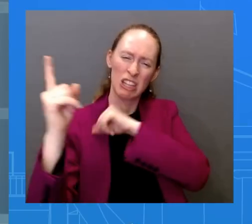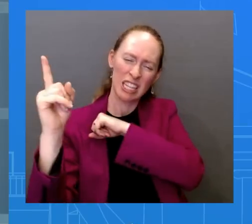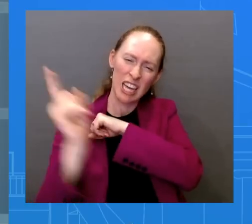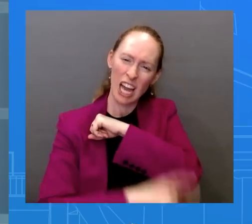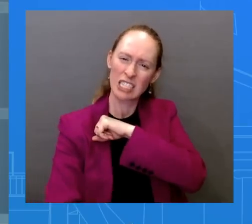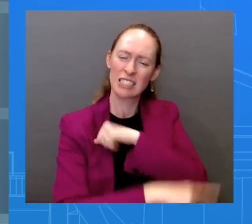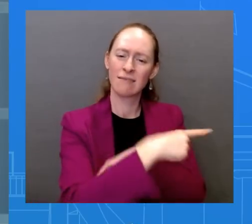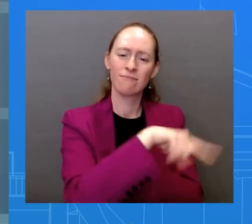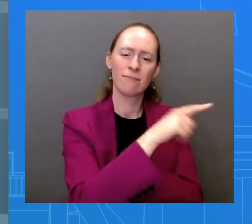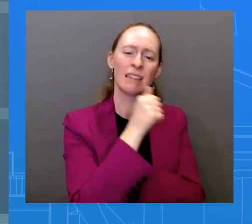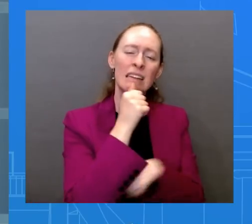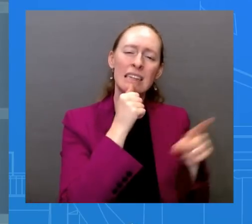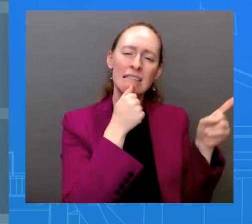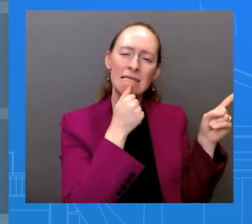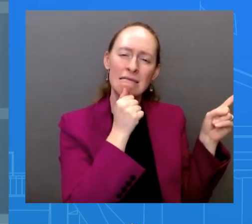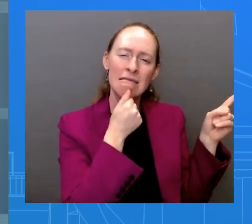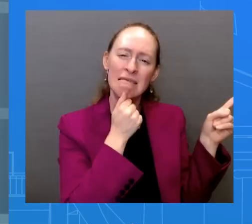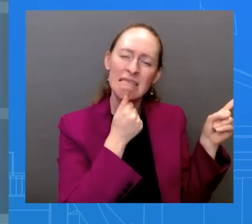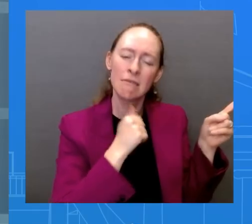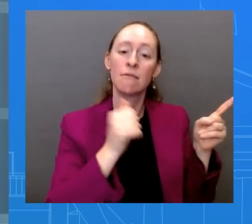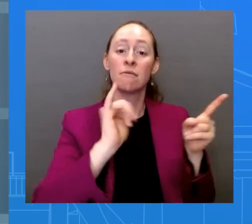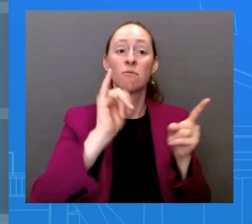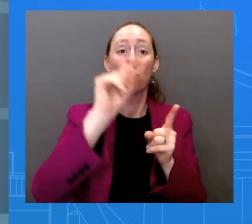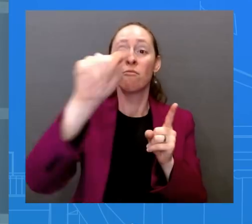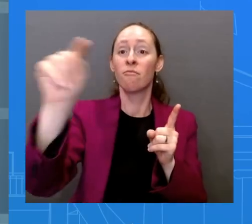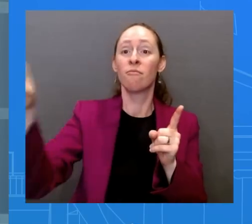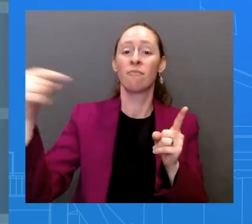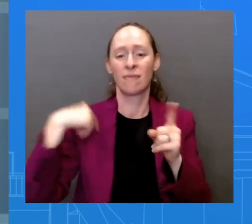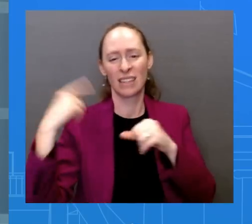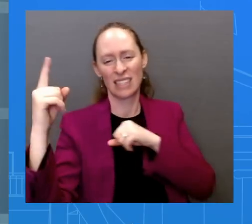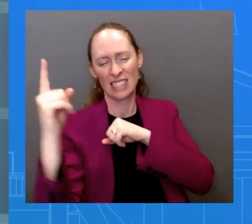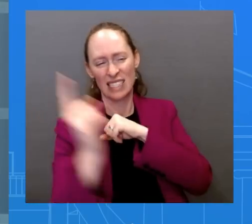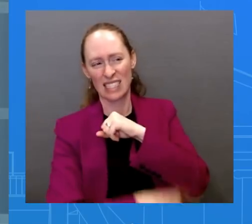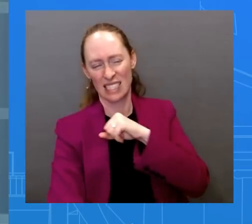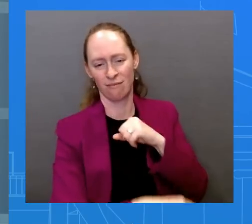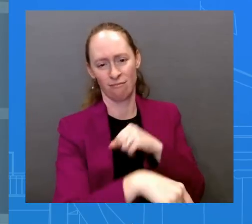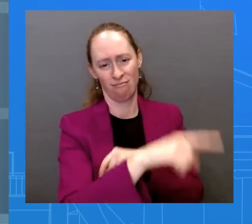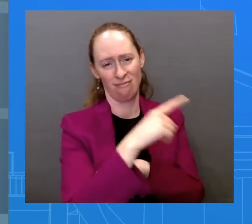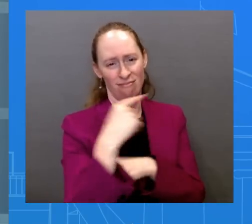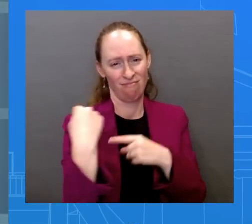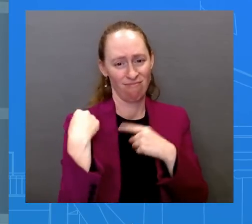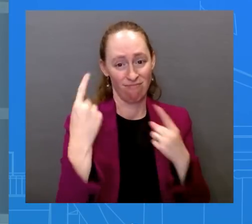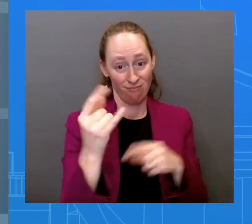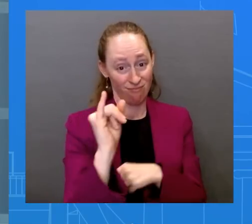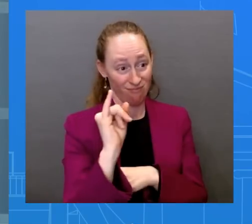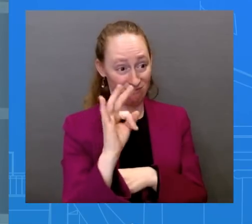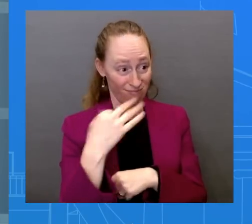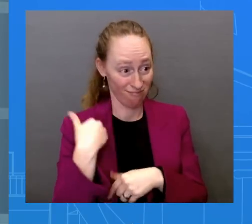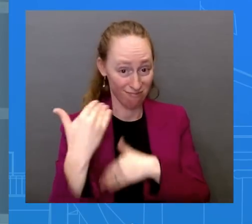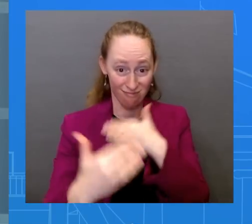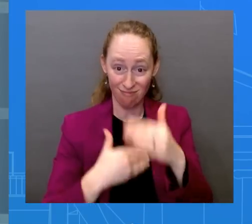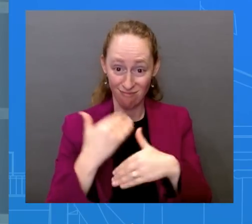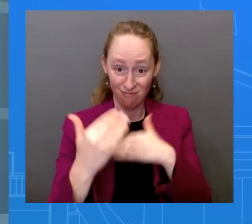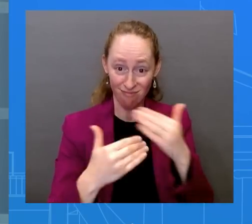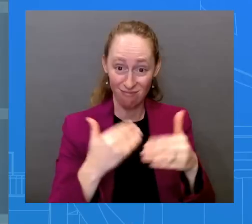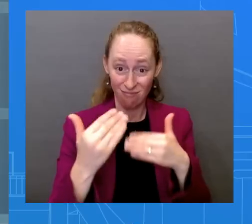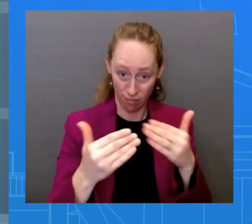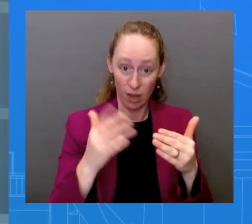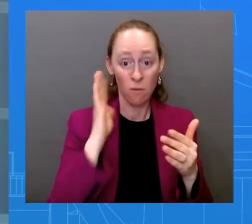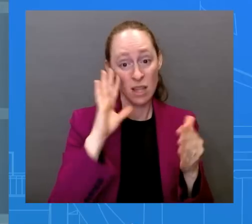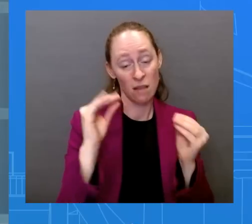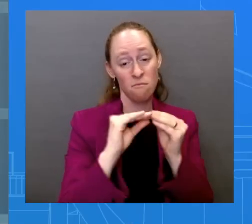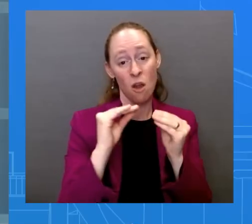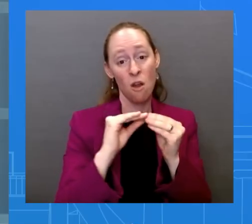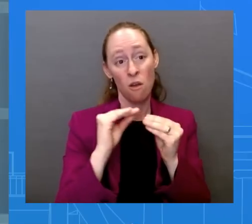these actions that we're seeing currently, if they move forward with annexation. We've been very clear about that. As you all saw